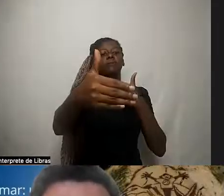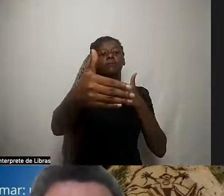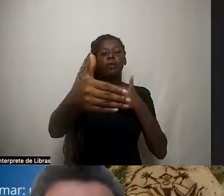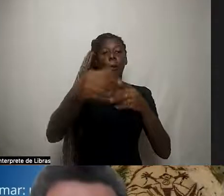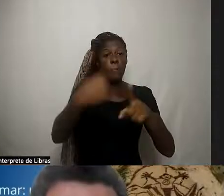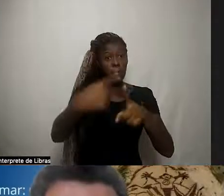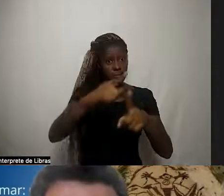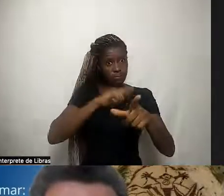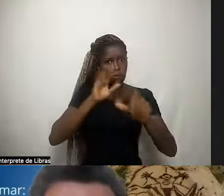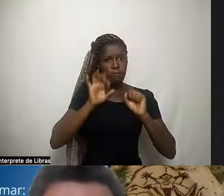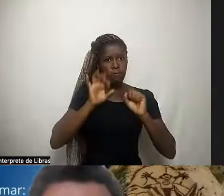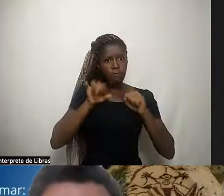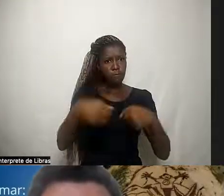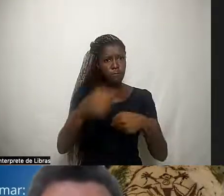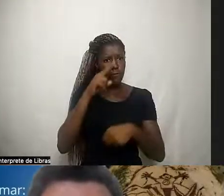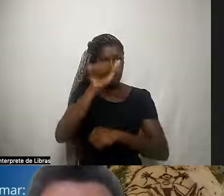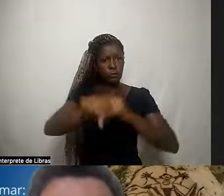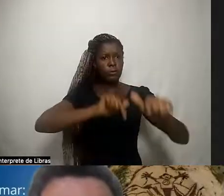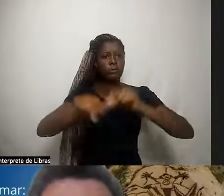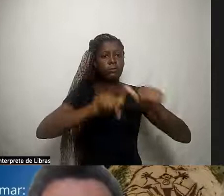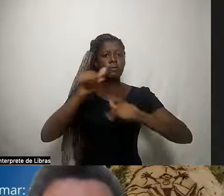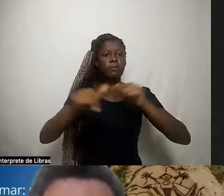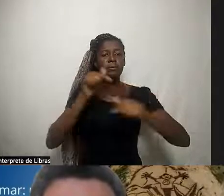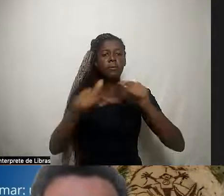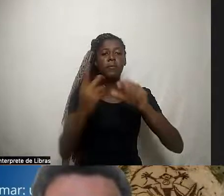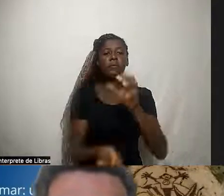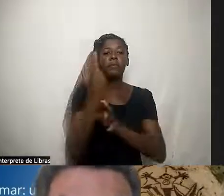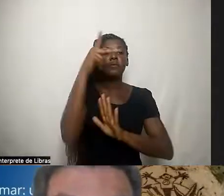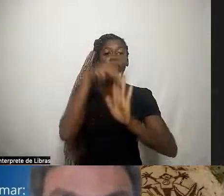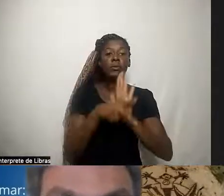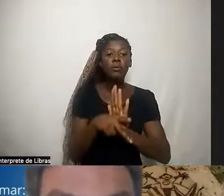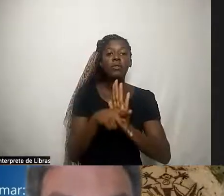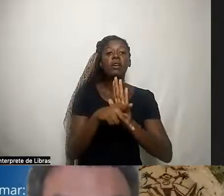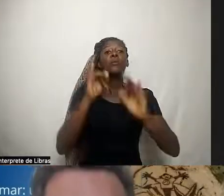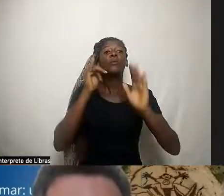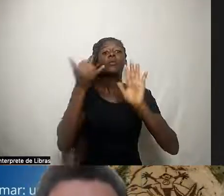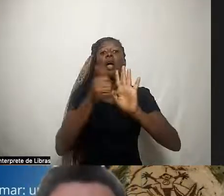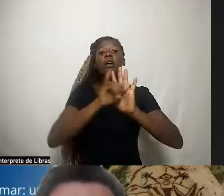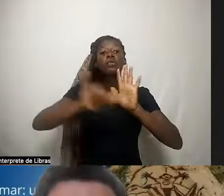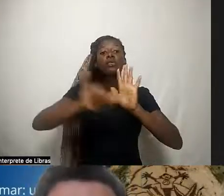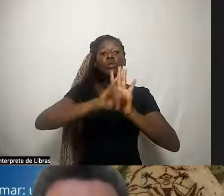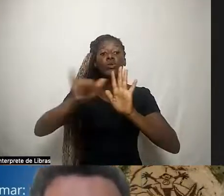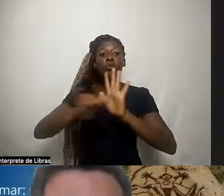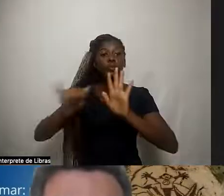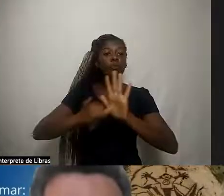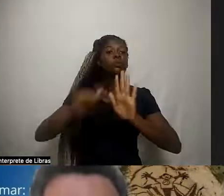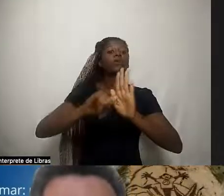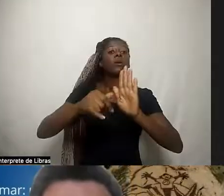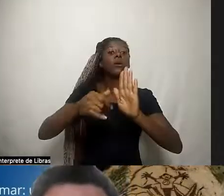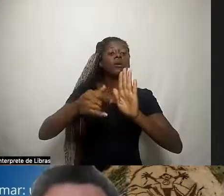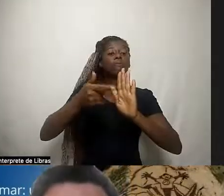that is done through the actions of the projects and the network as a whole,